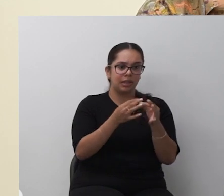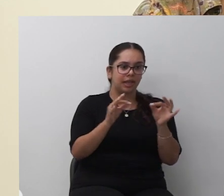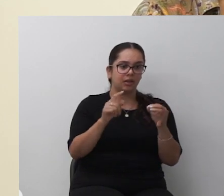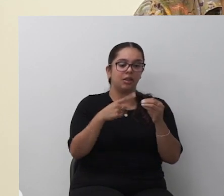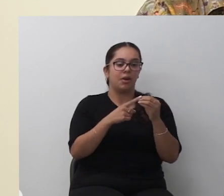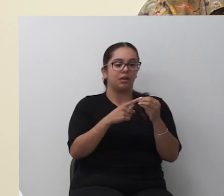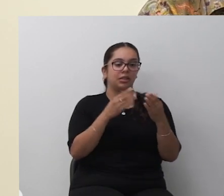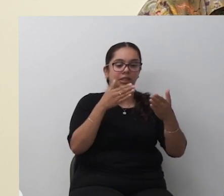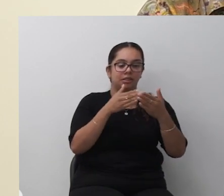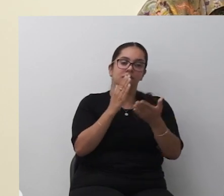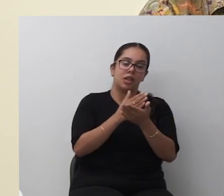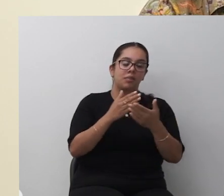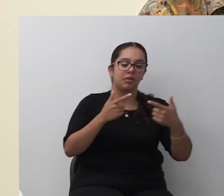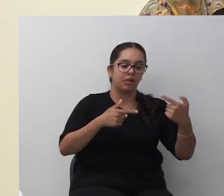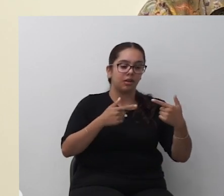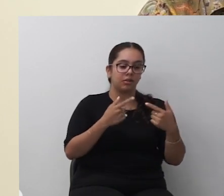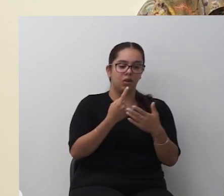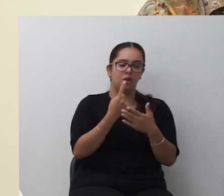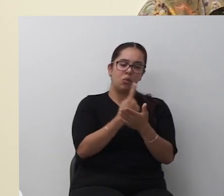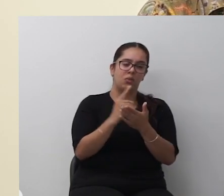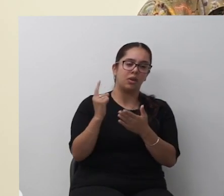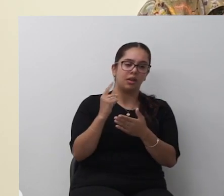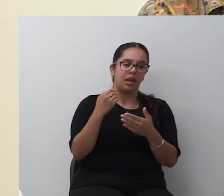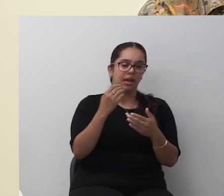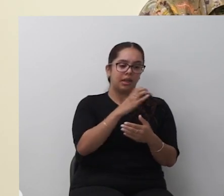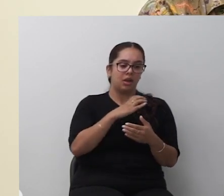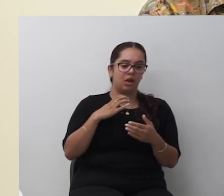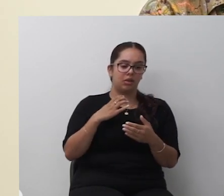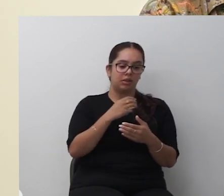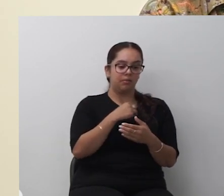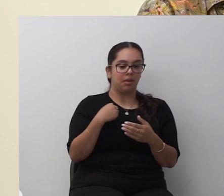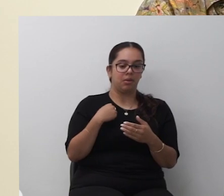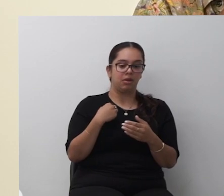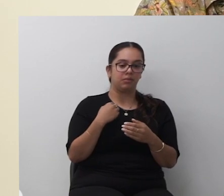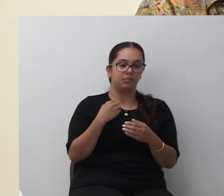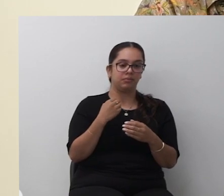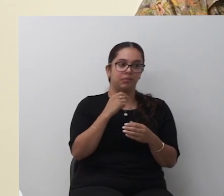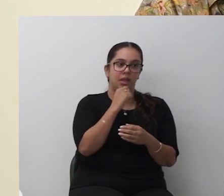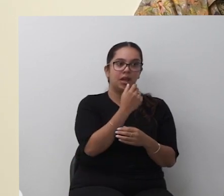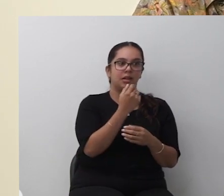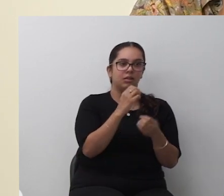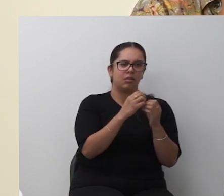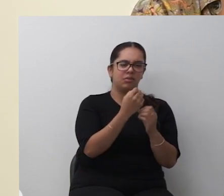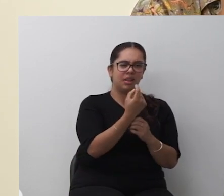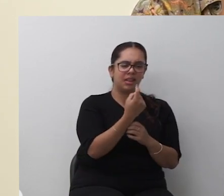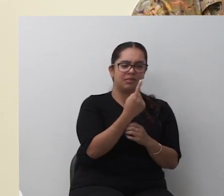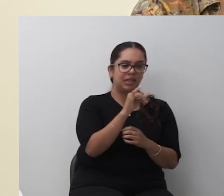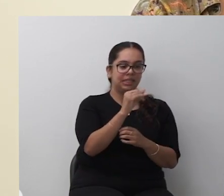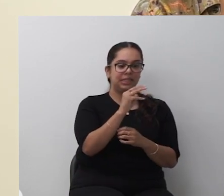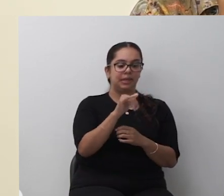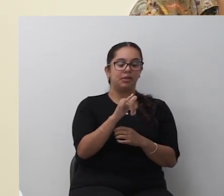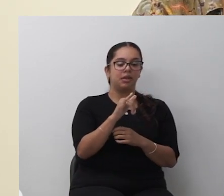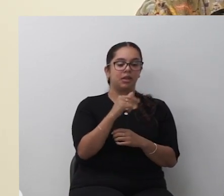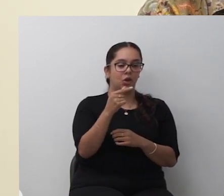And a week ago, every single Congress member except for 11, so including Jimmy Gomez, every single Congress member signed